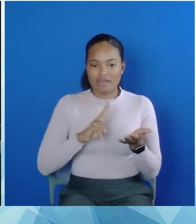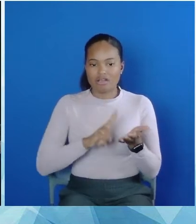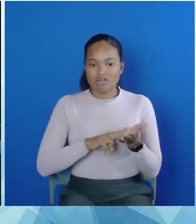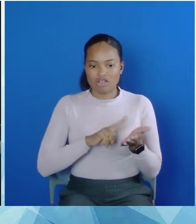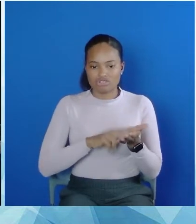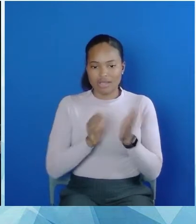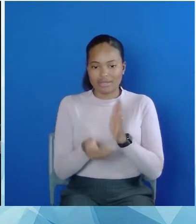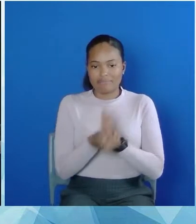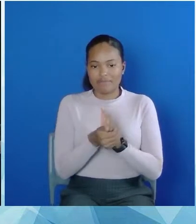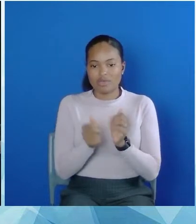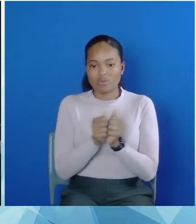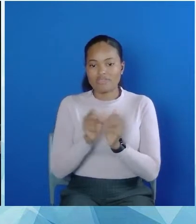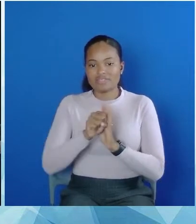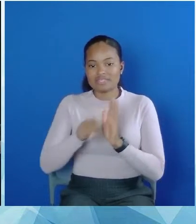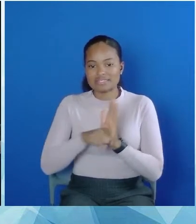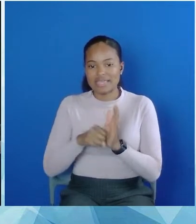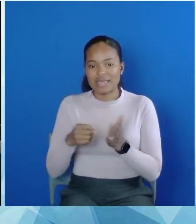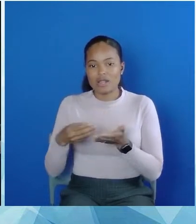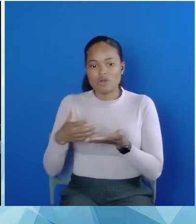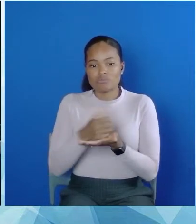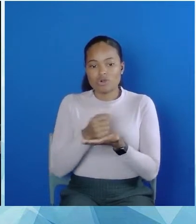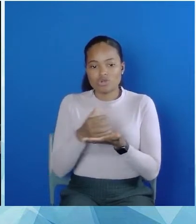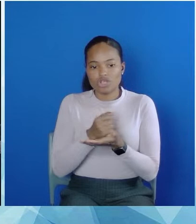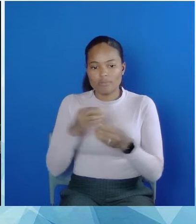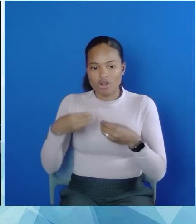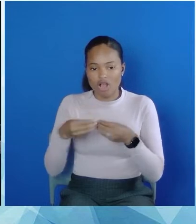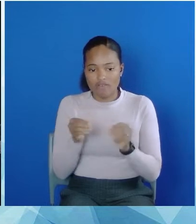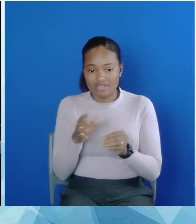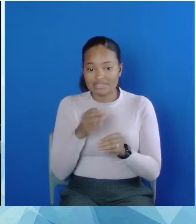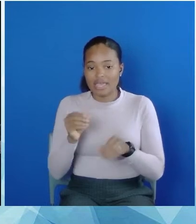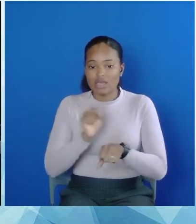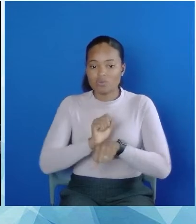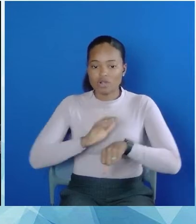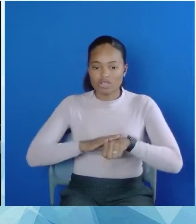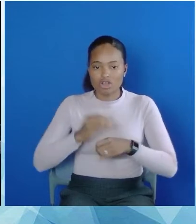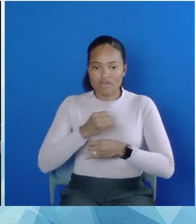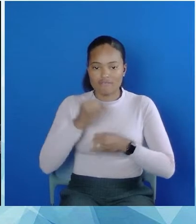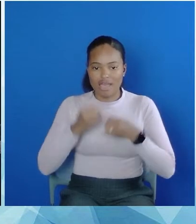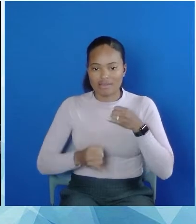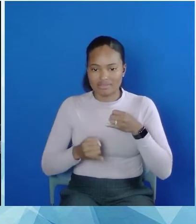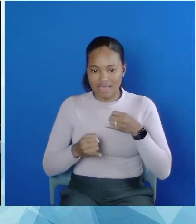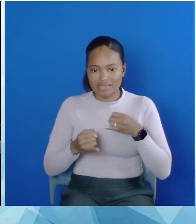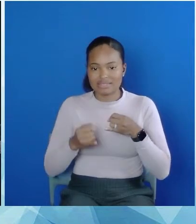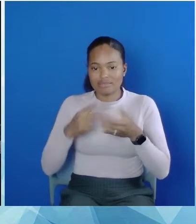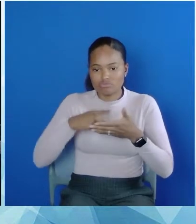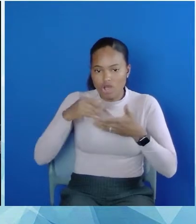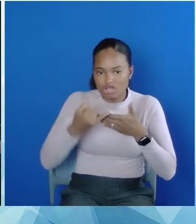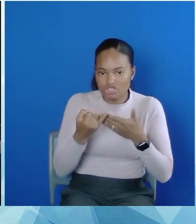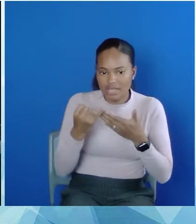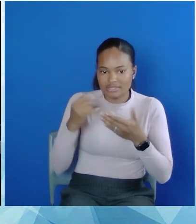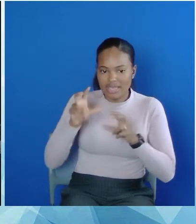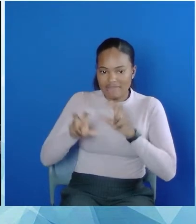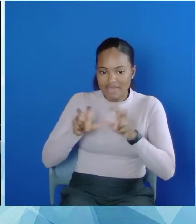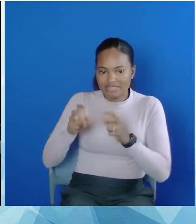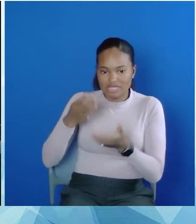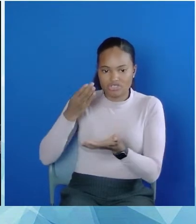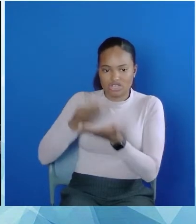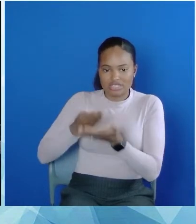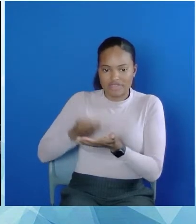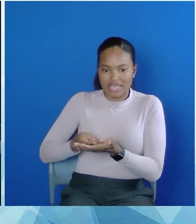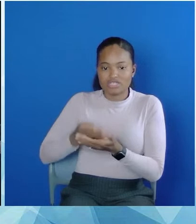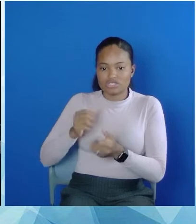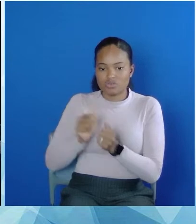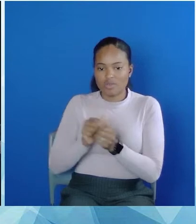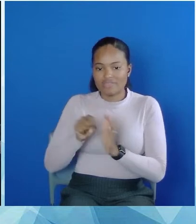are working on finalizing the project investment justification with the State Department of Administration. So kudos